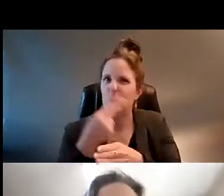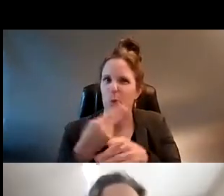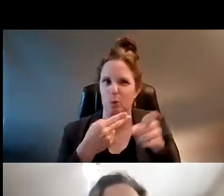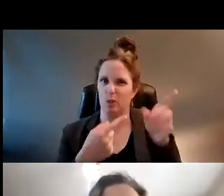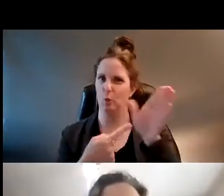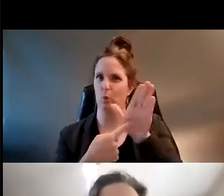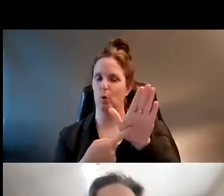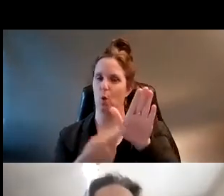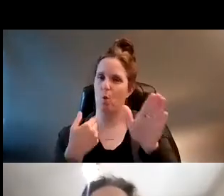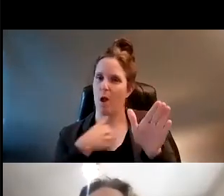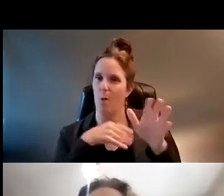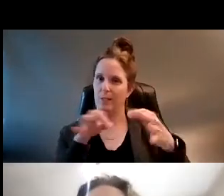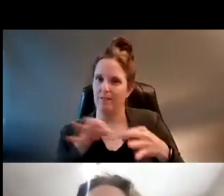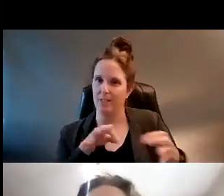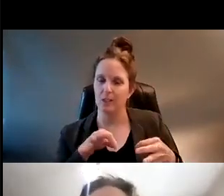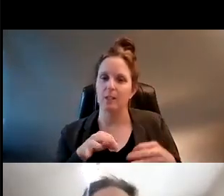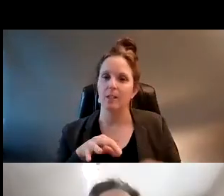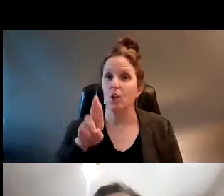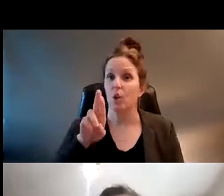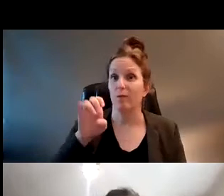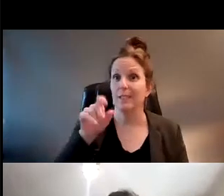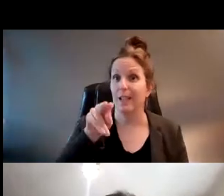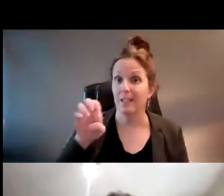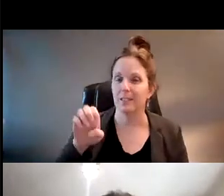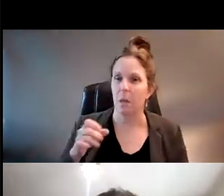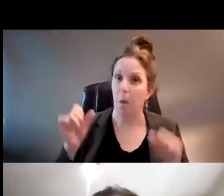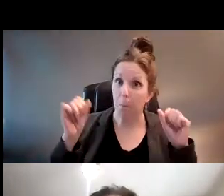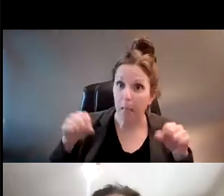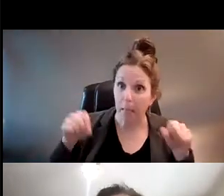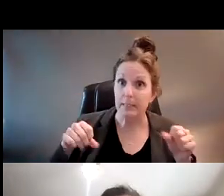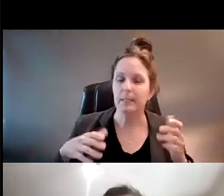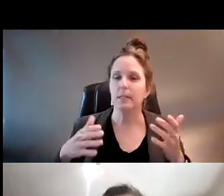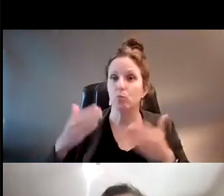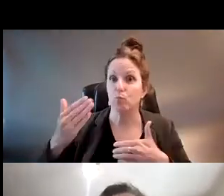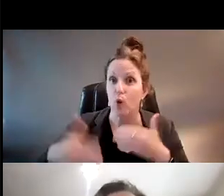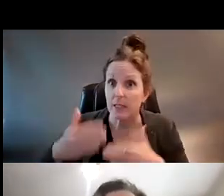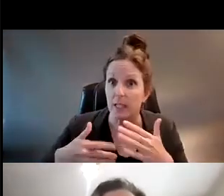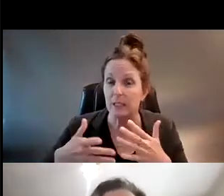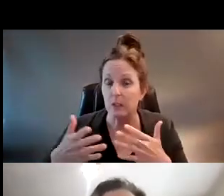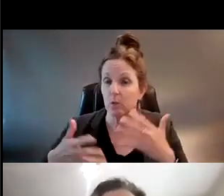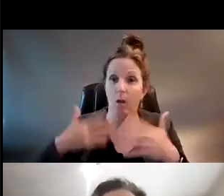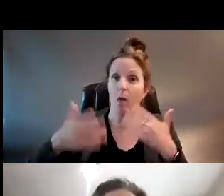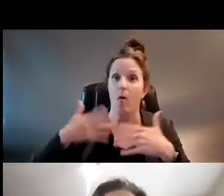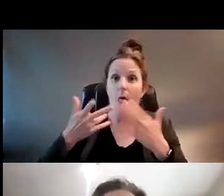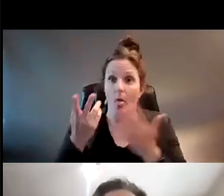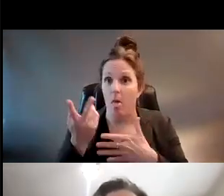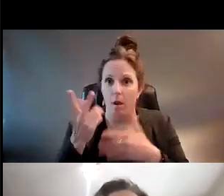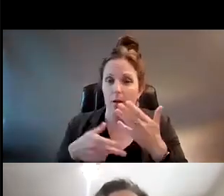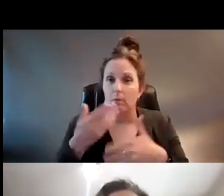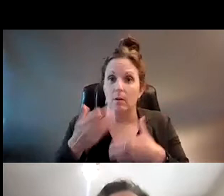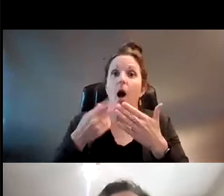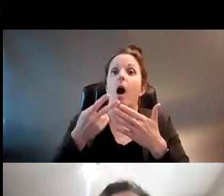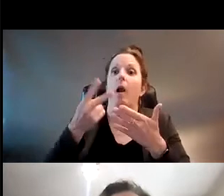Resilience is the capacity for or process of bouncing back or adapting during or following stressful